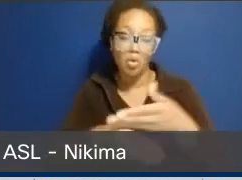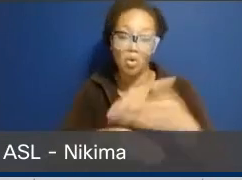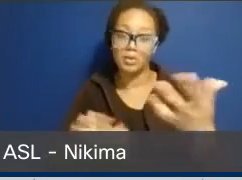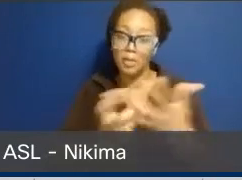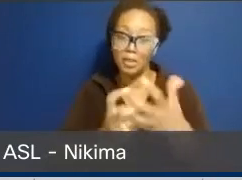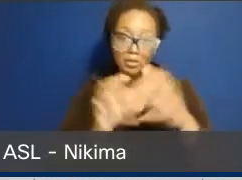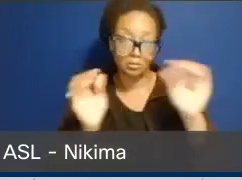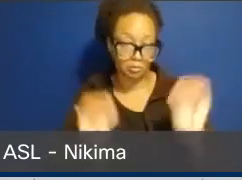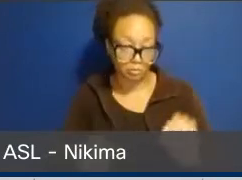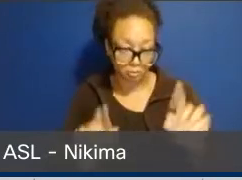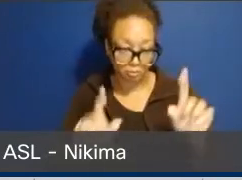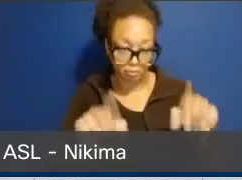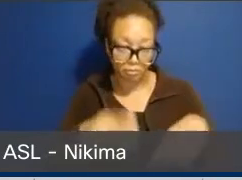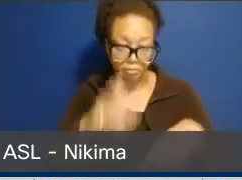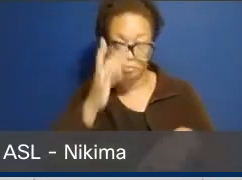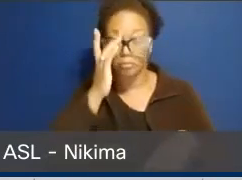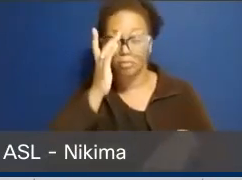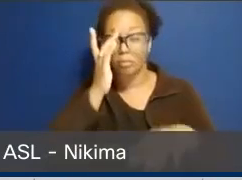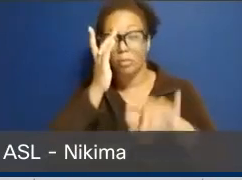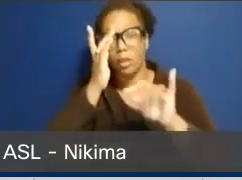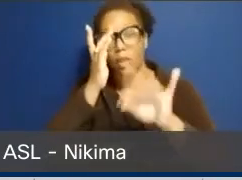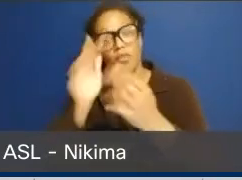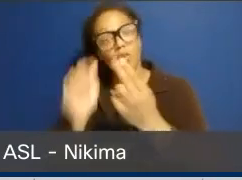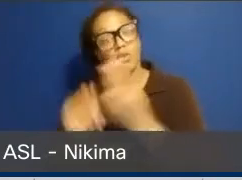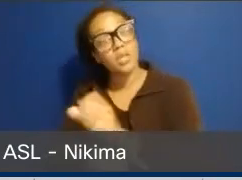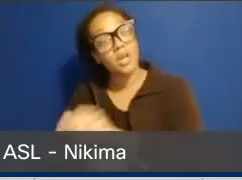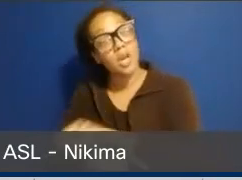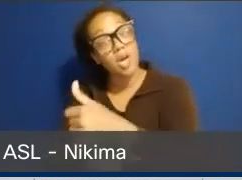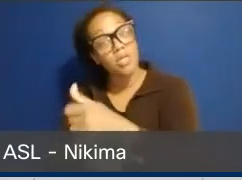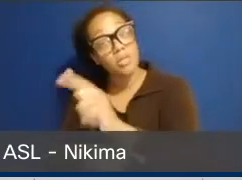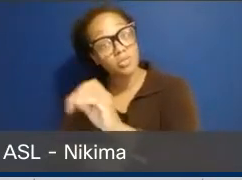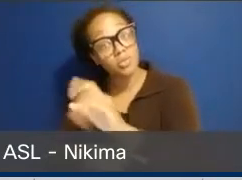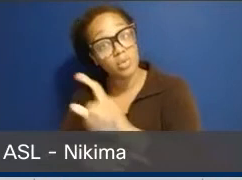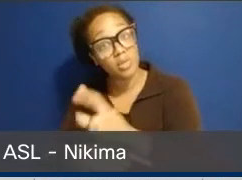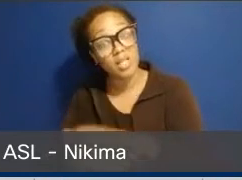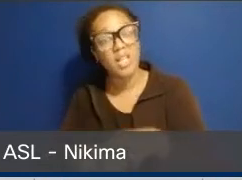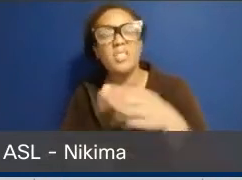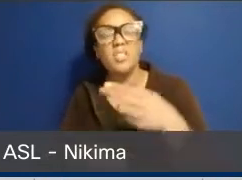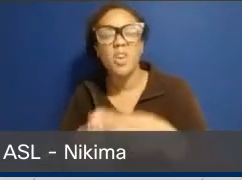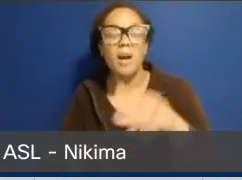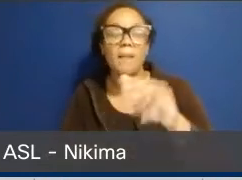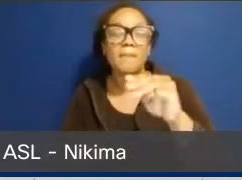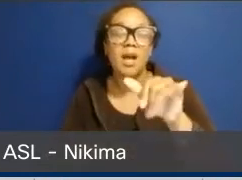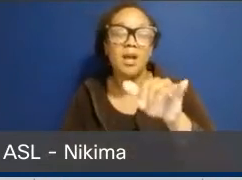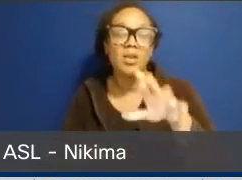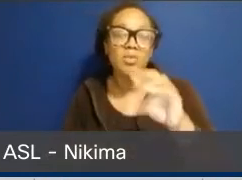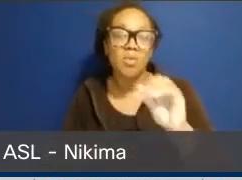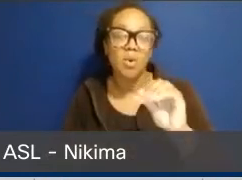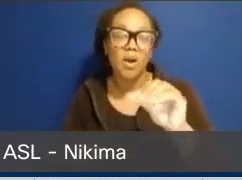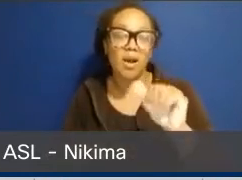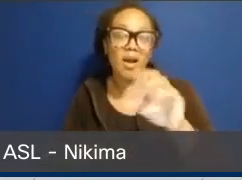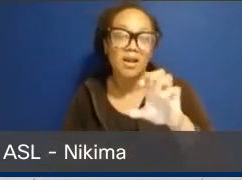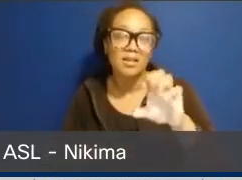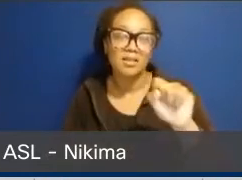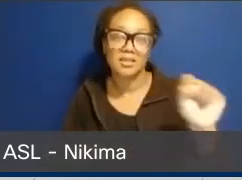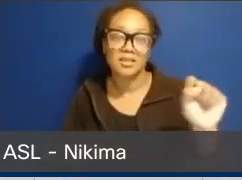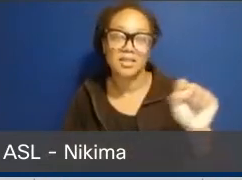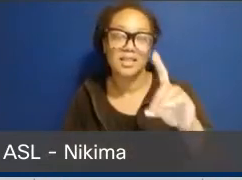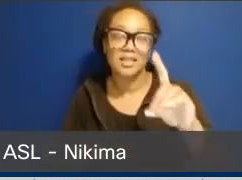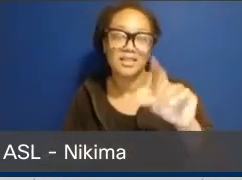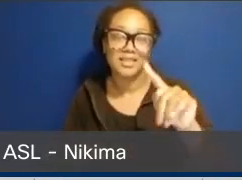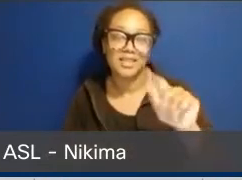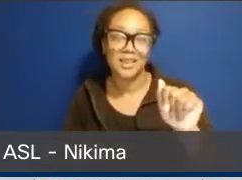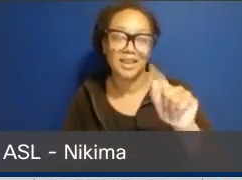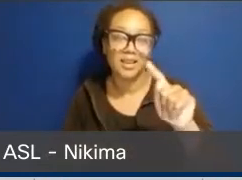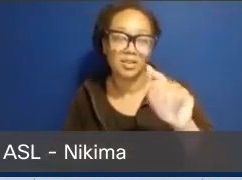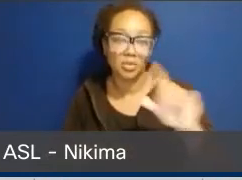an other tool, the micro access data tool, we call it MDAT, where you can take